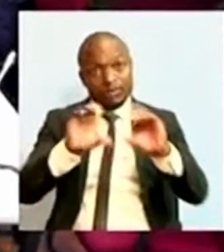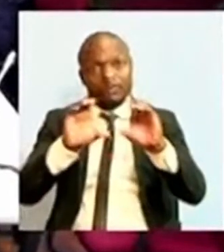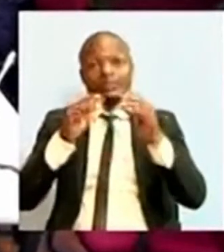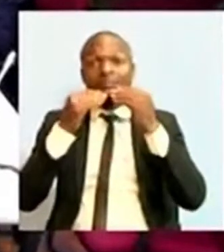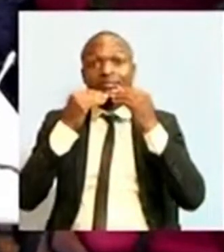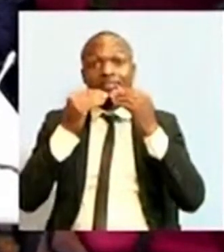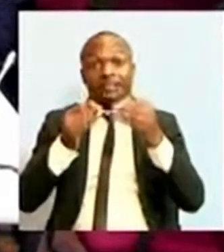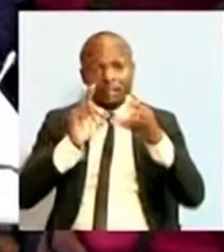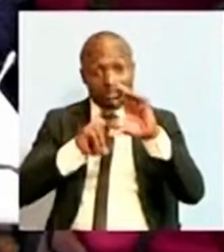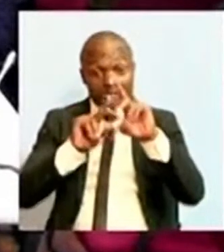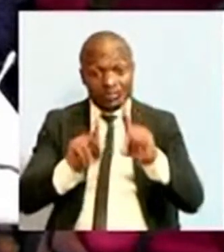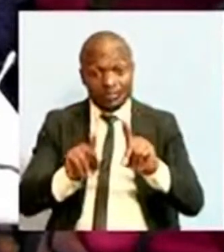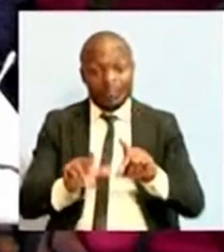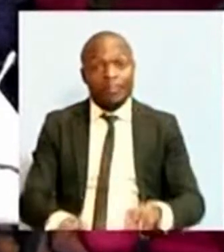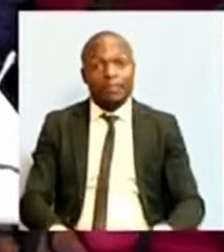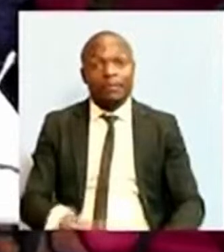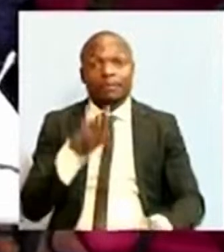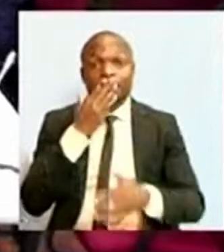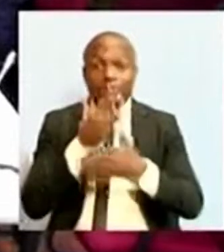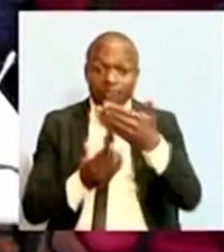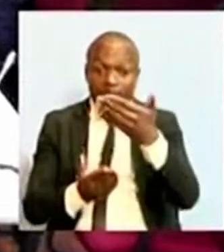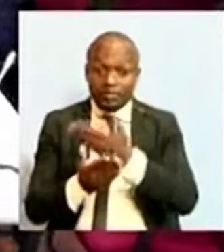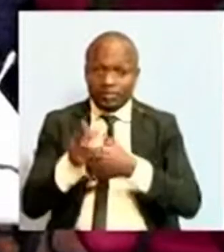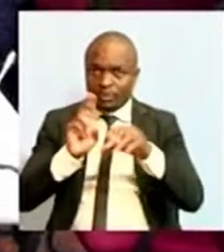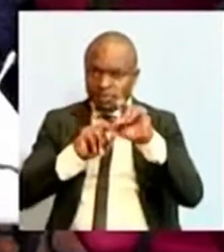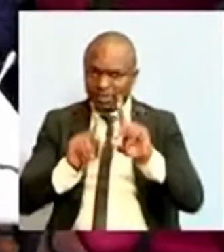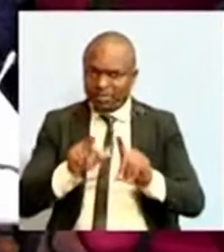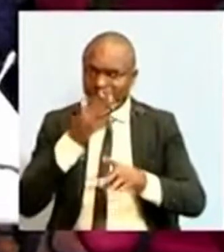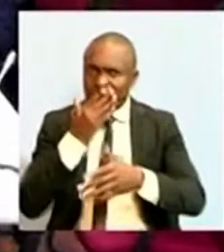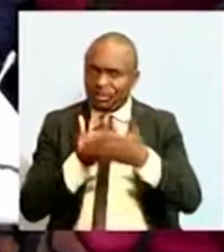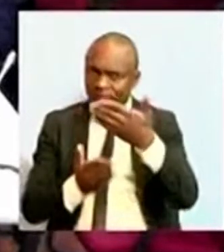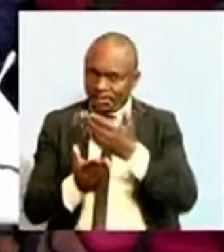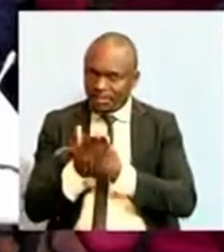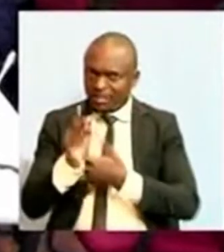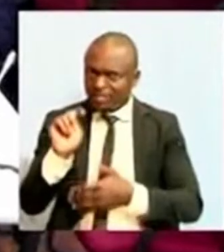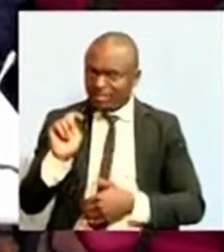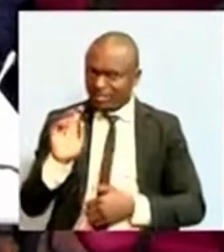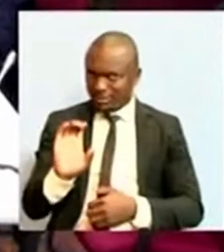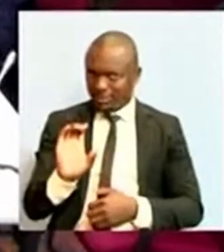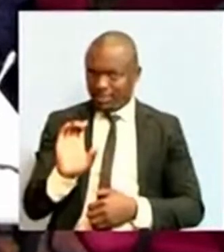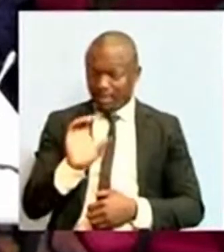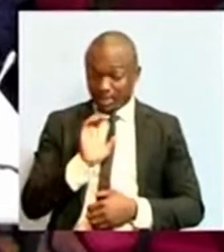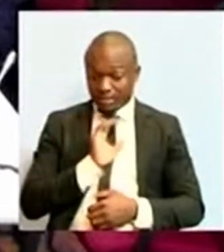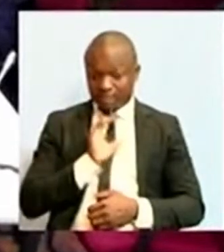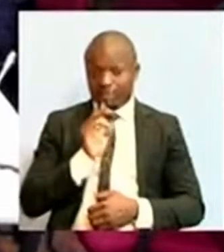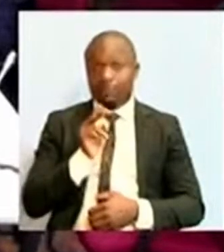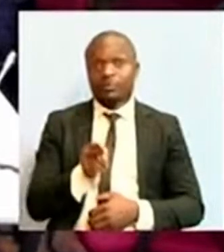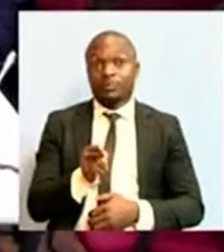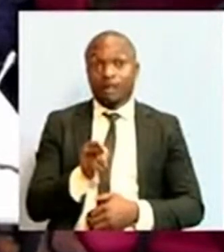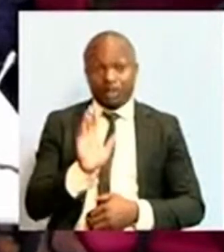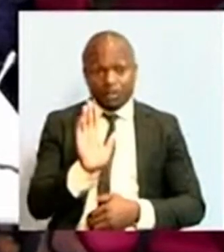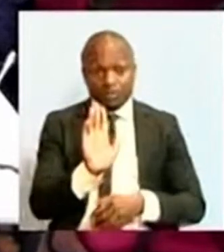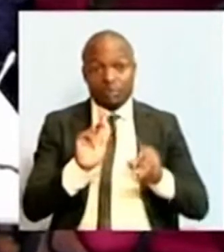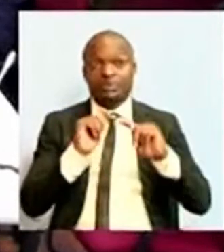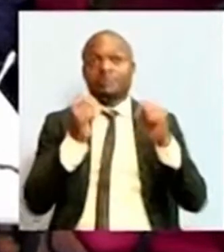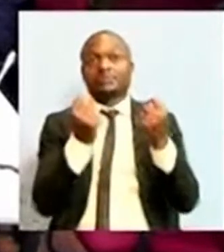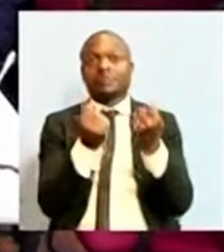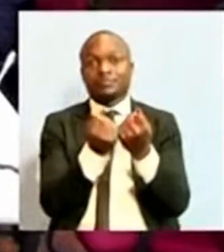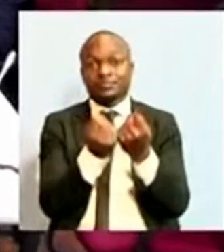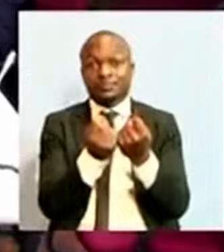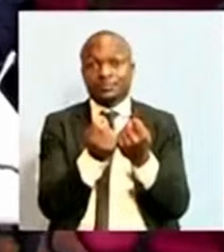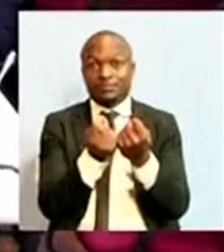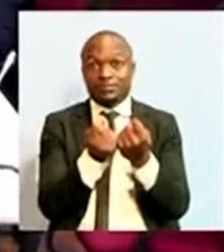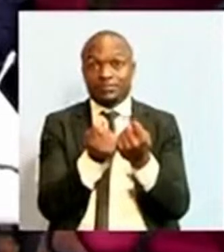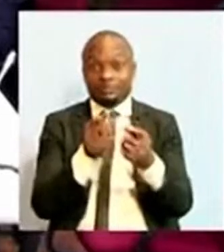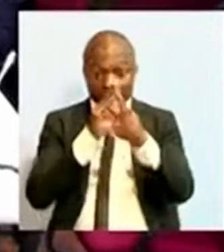Thank you very much, Chair. Good morning, Chair. Good morning, TC Chizavombo and your team. My